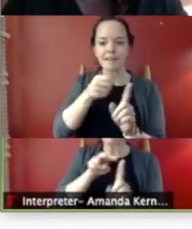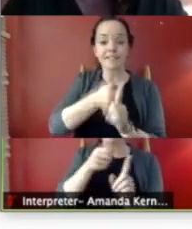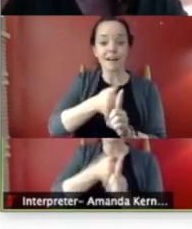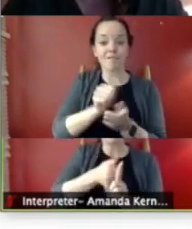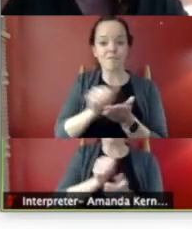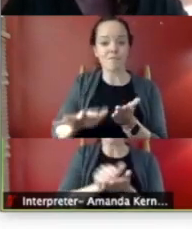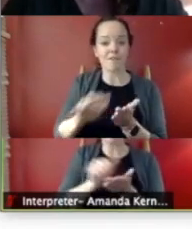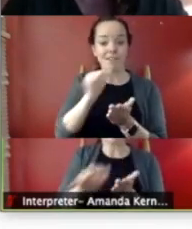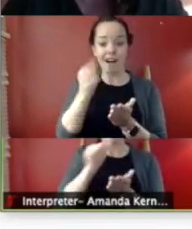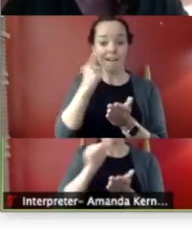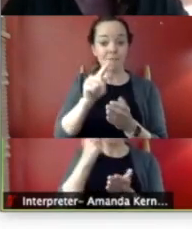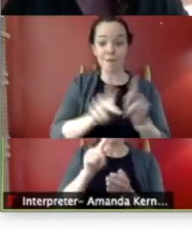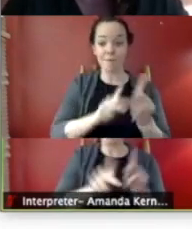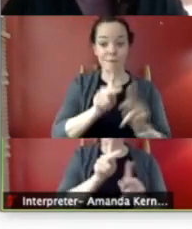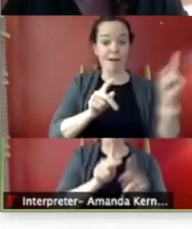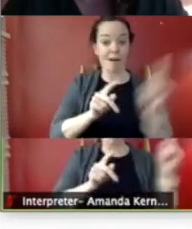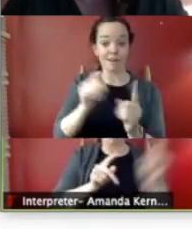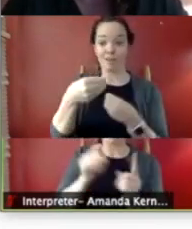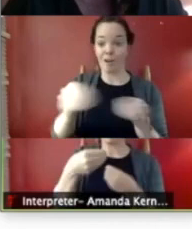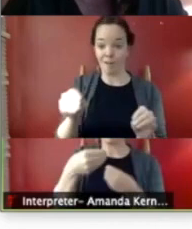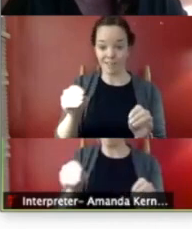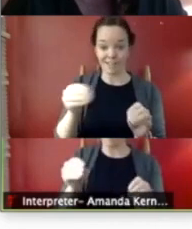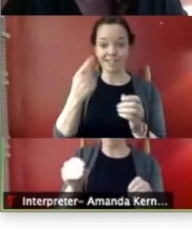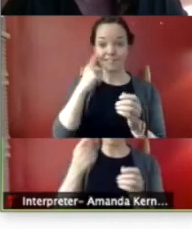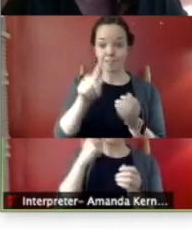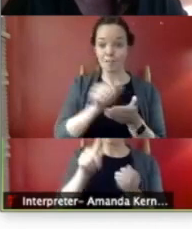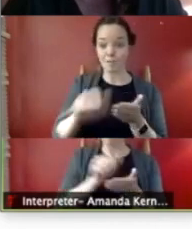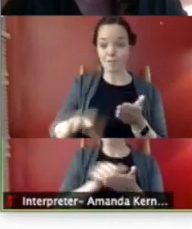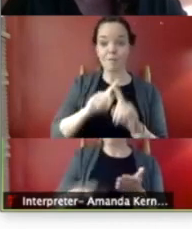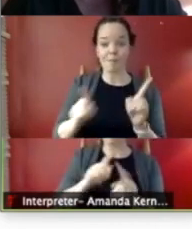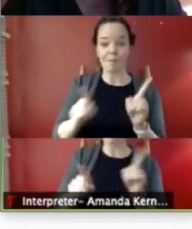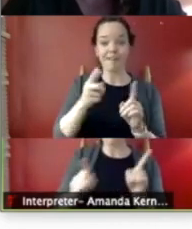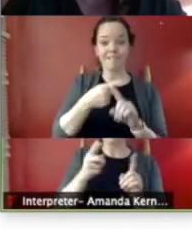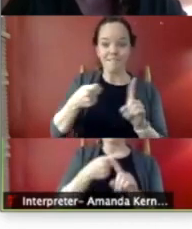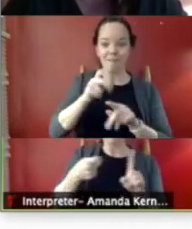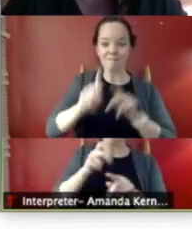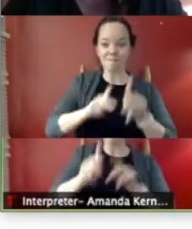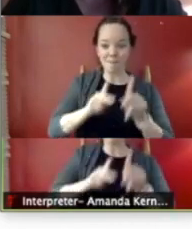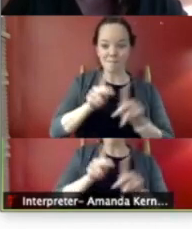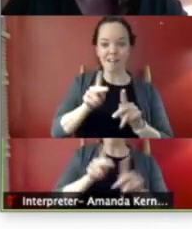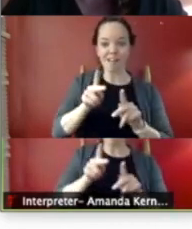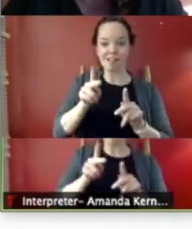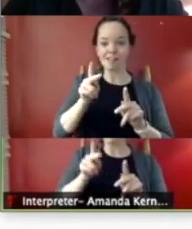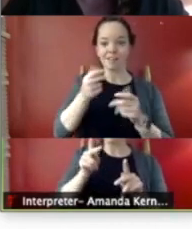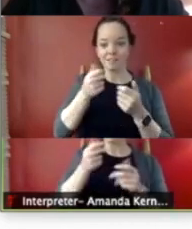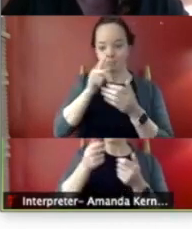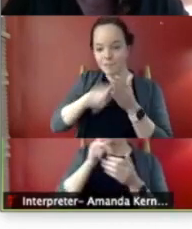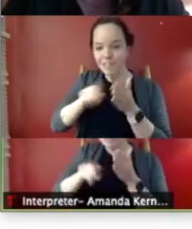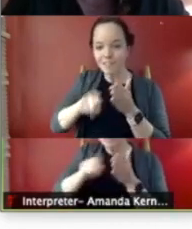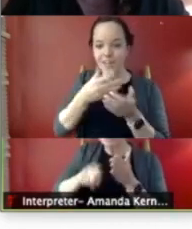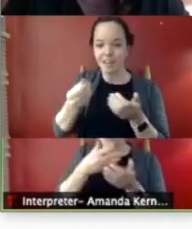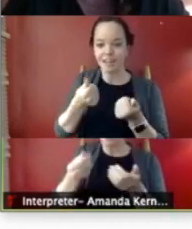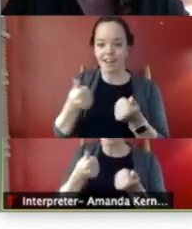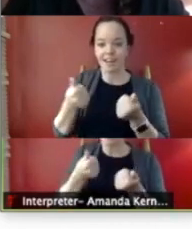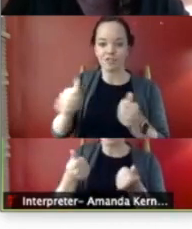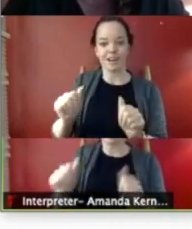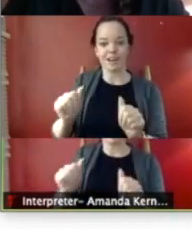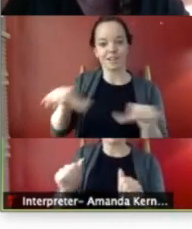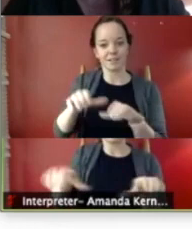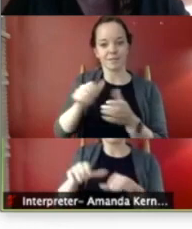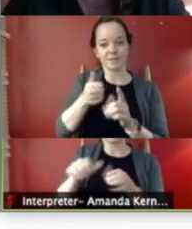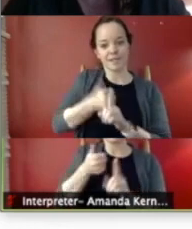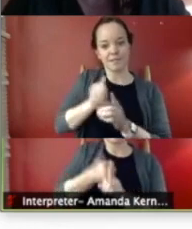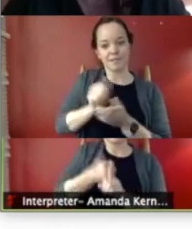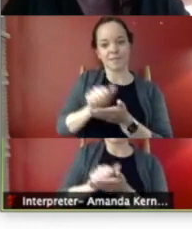for removal, but instead people considering or attempting self-removal outside of the healthcare system. In order to find them, we looked to the